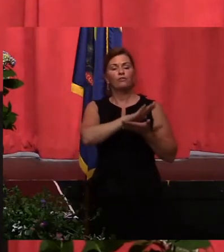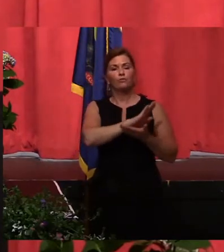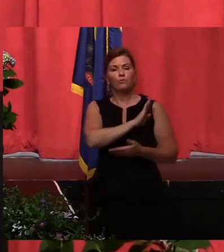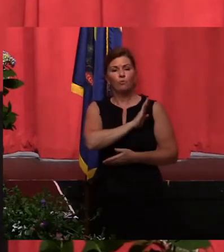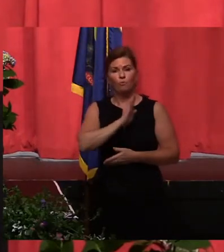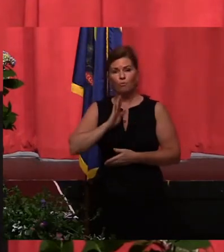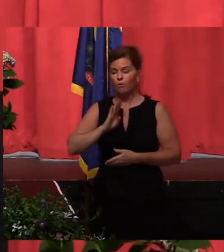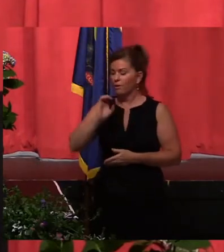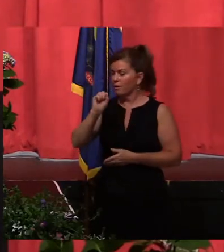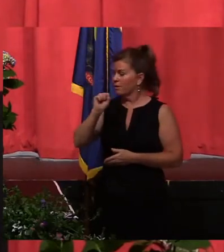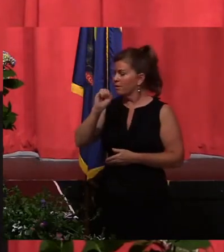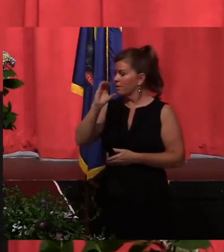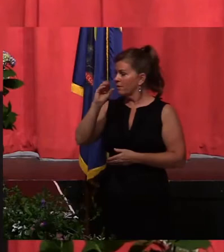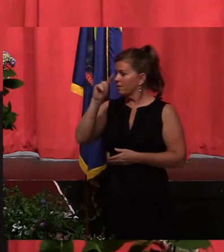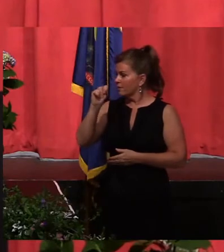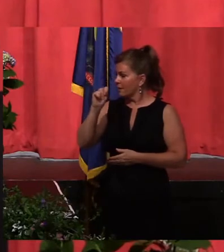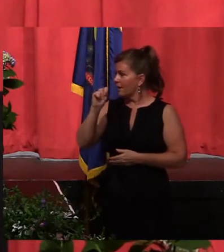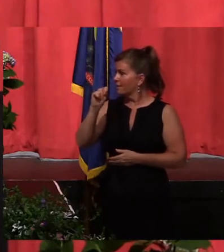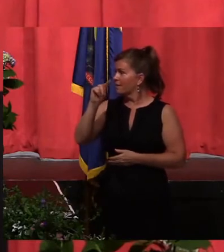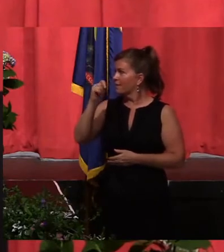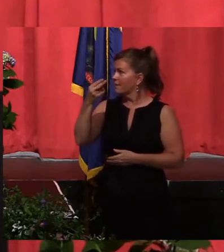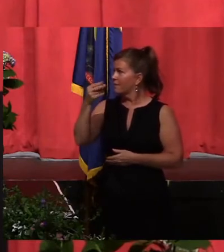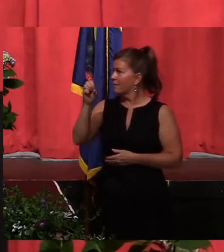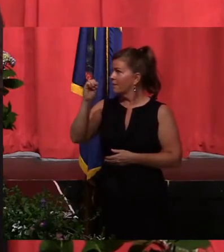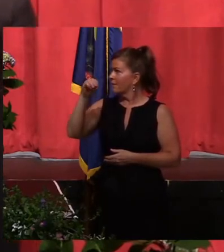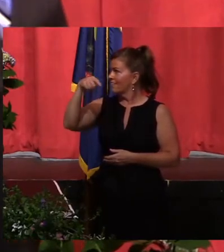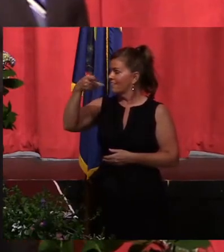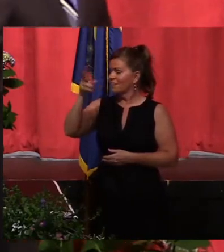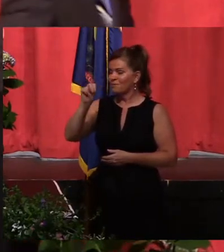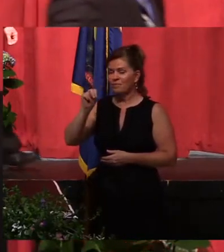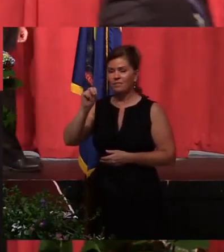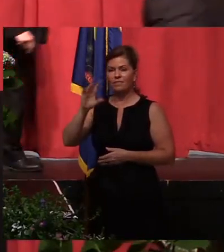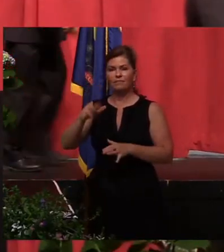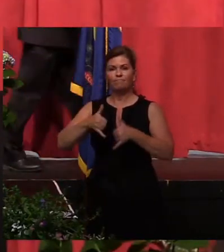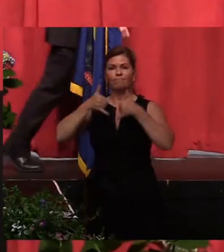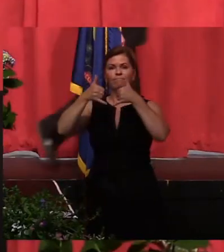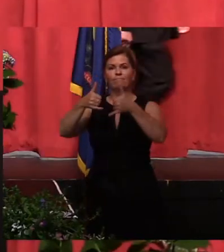Thompson, to award the Gehagan Award.